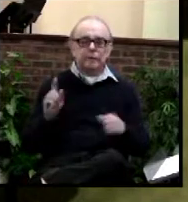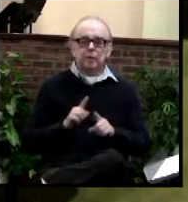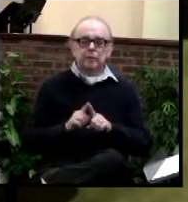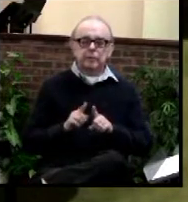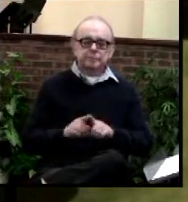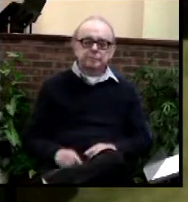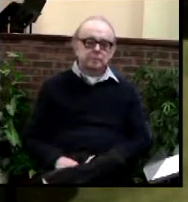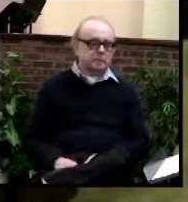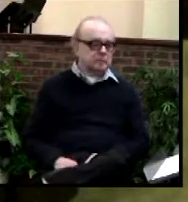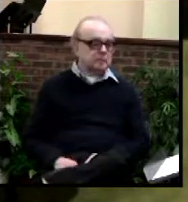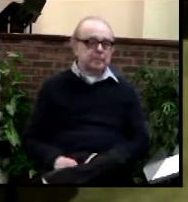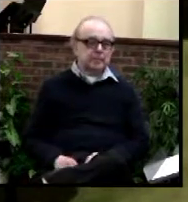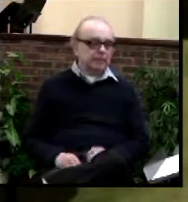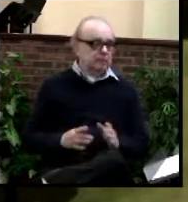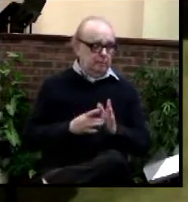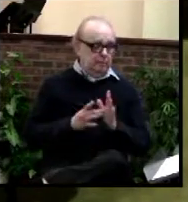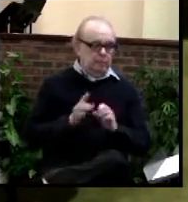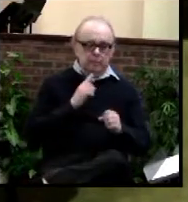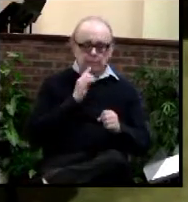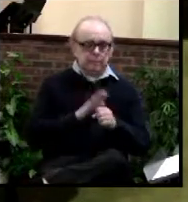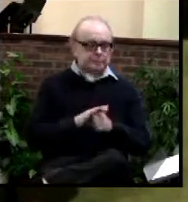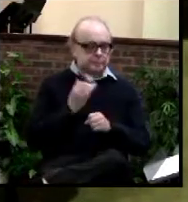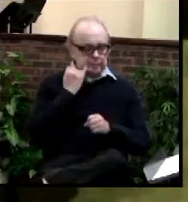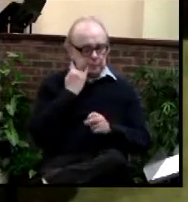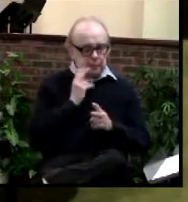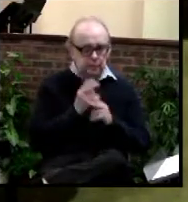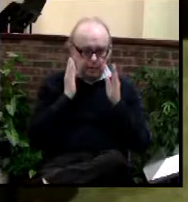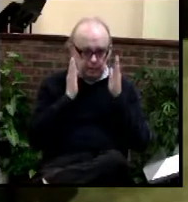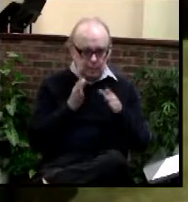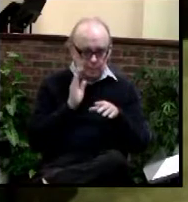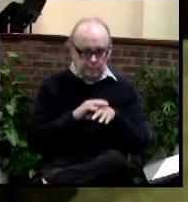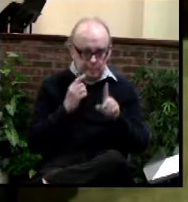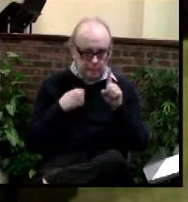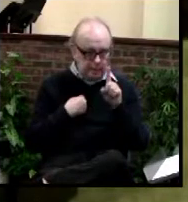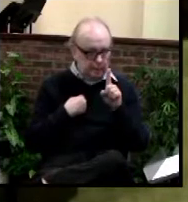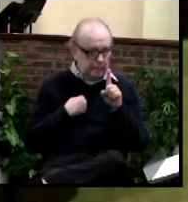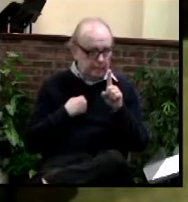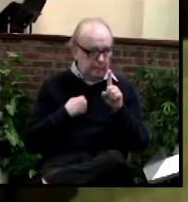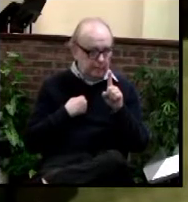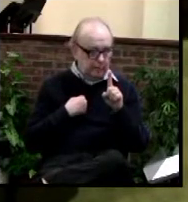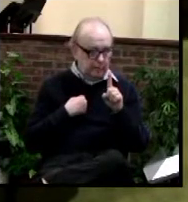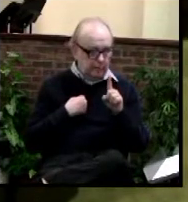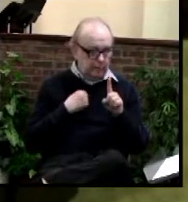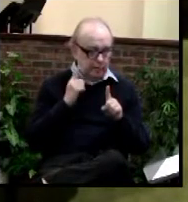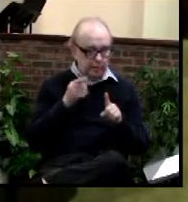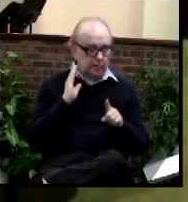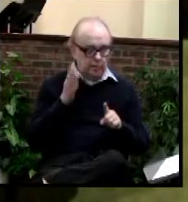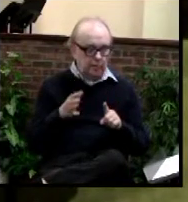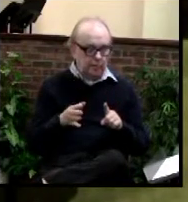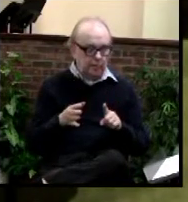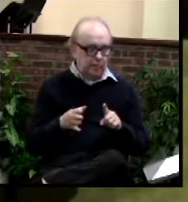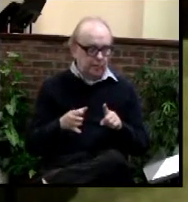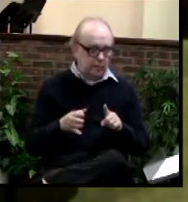He promised, if you will keep focused on me, you will have a